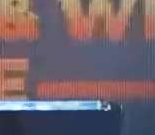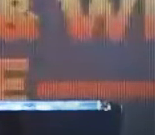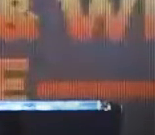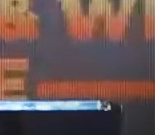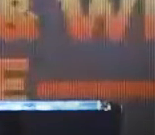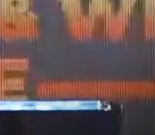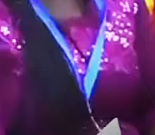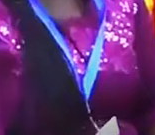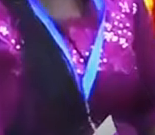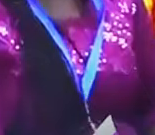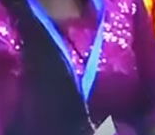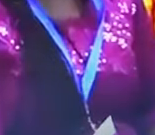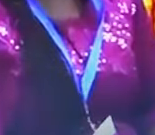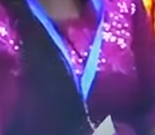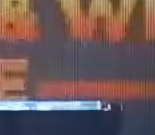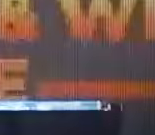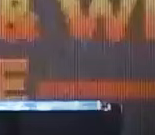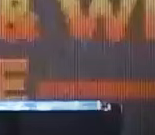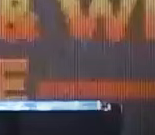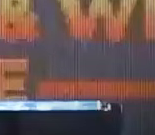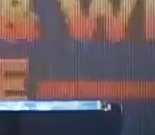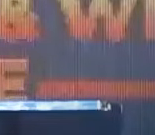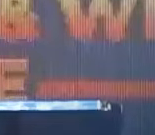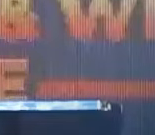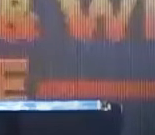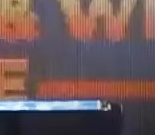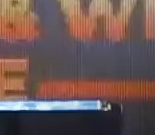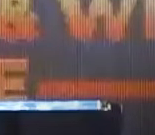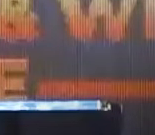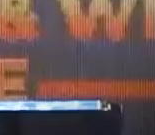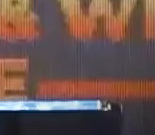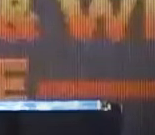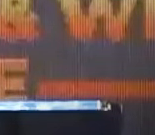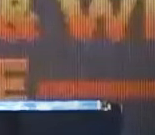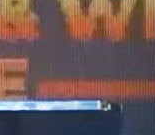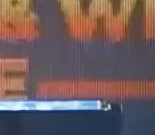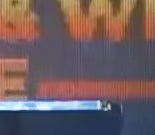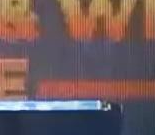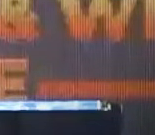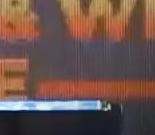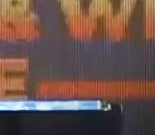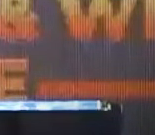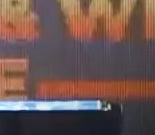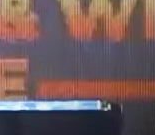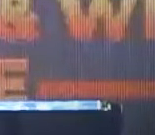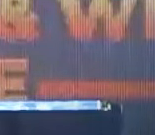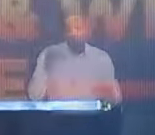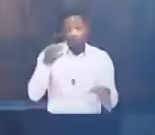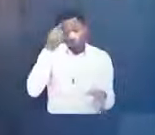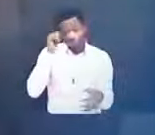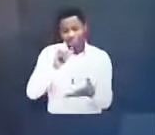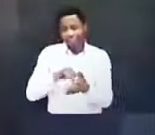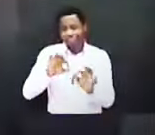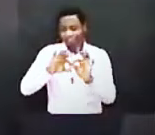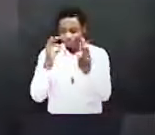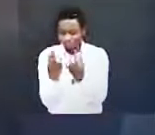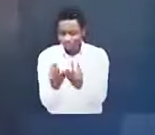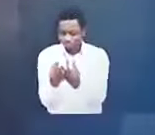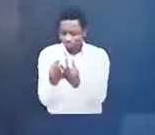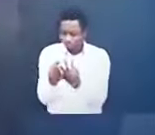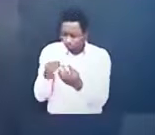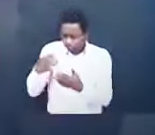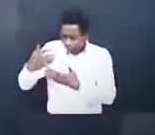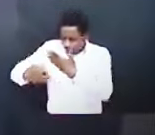This impressive achievement of the various generations of the Edwards family are traced to the